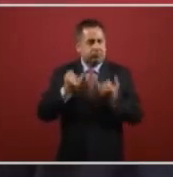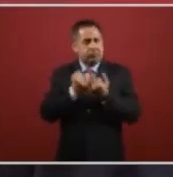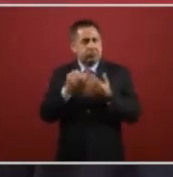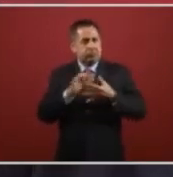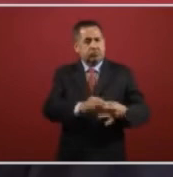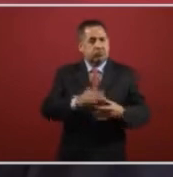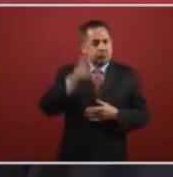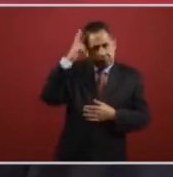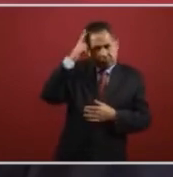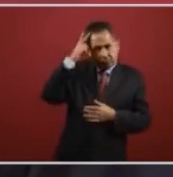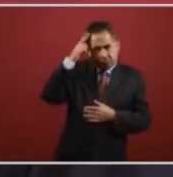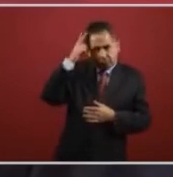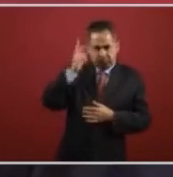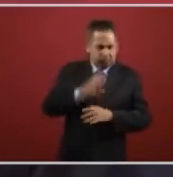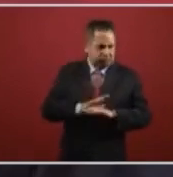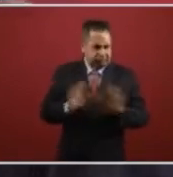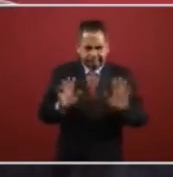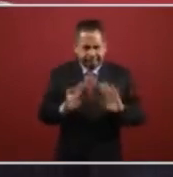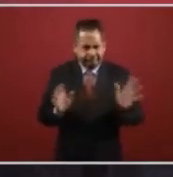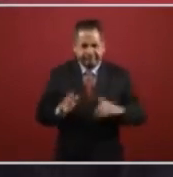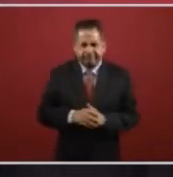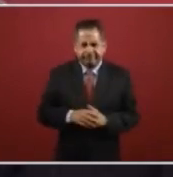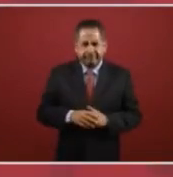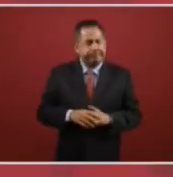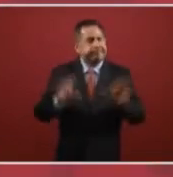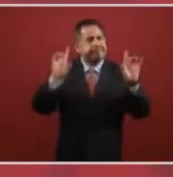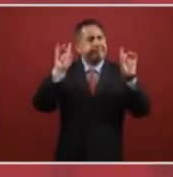I am not a porfirista.